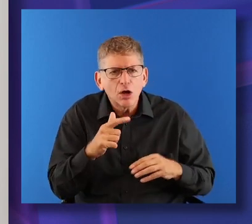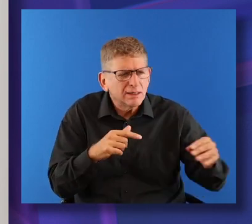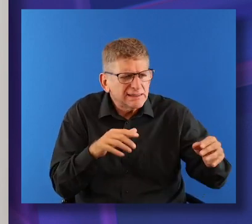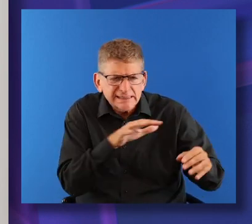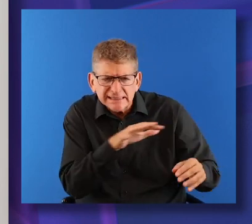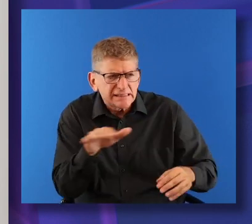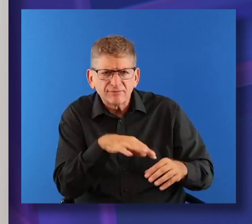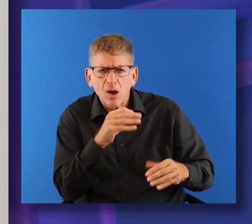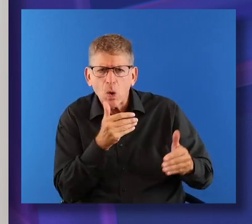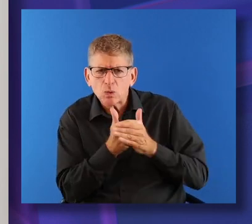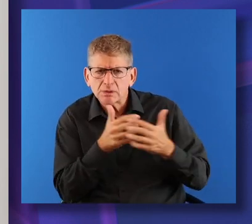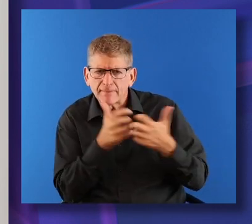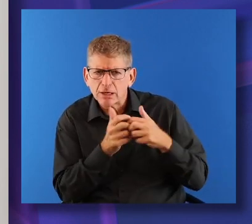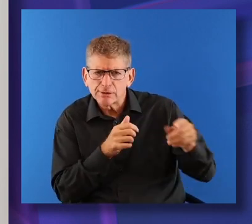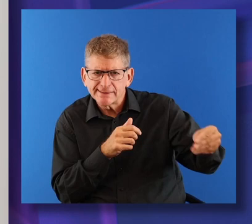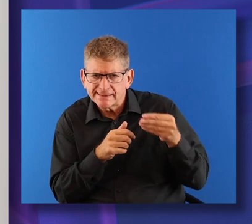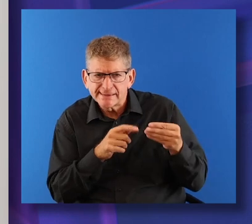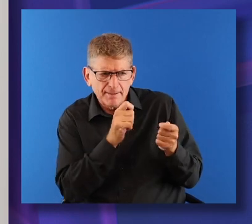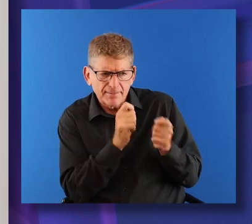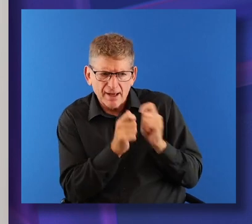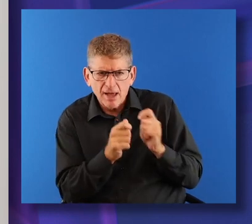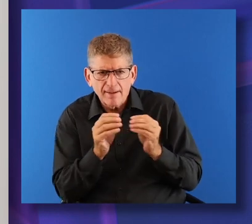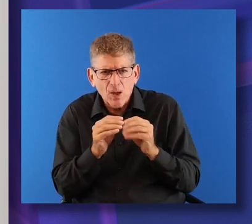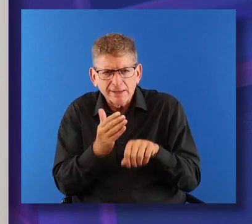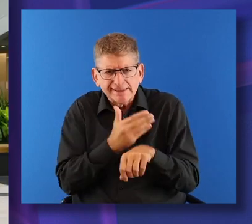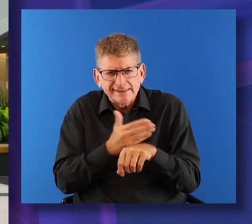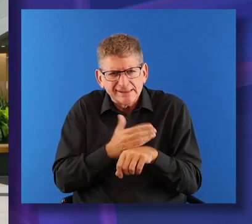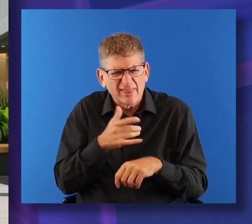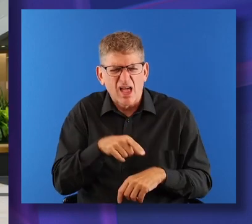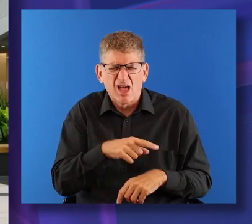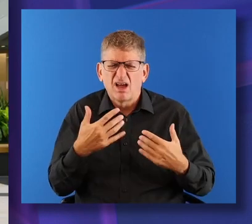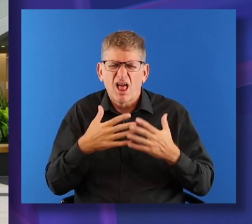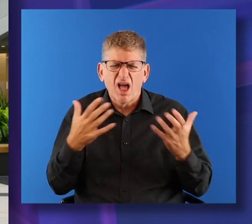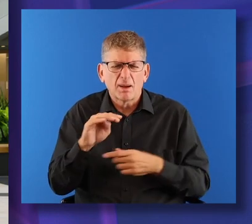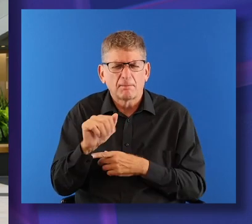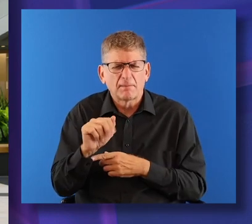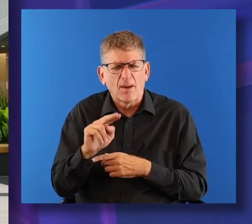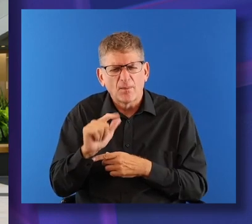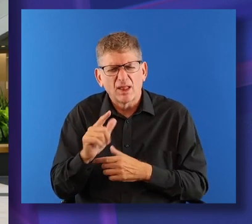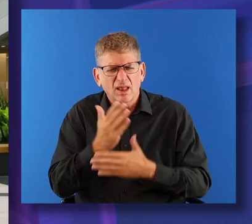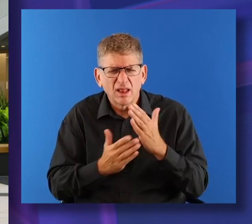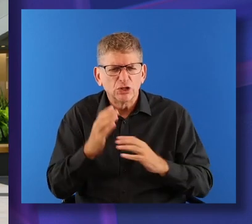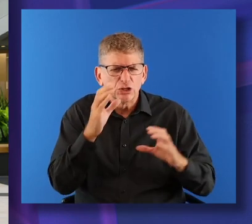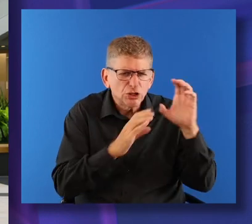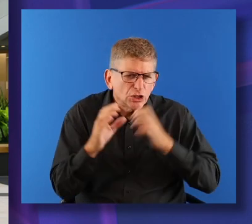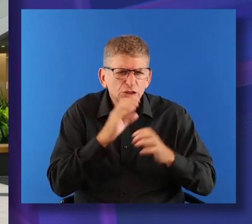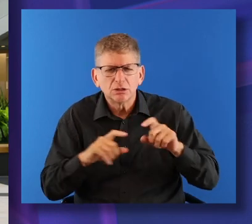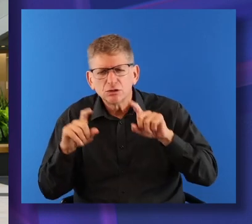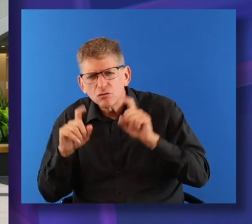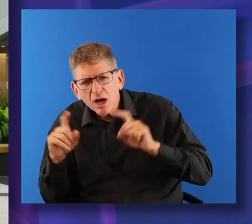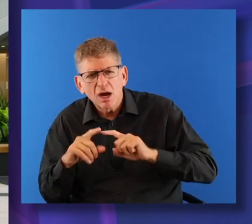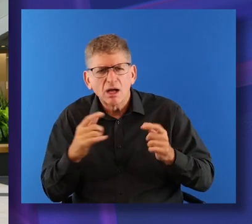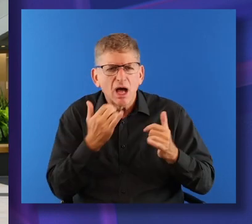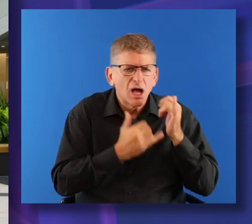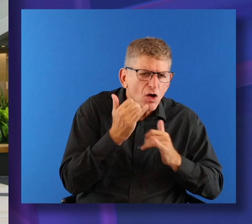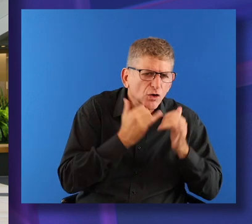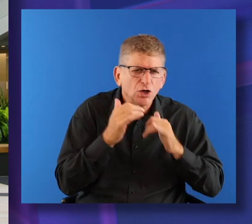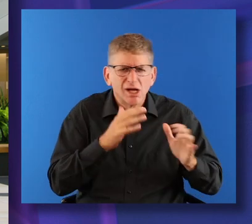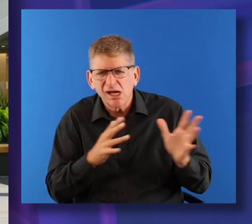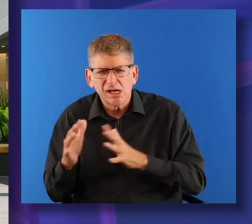and then make modifications to refine it further. Very much a manual search and then trial and error